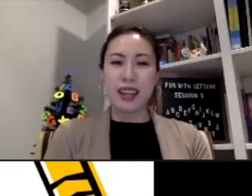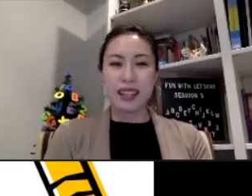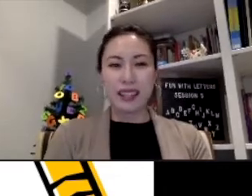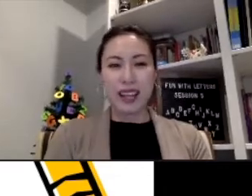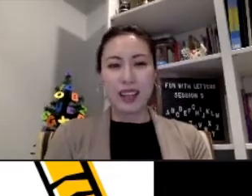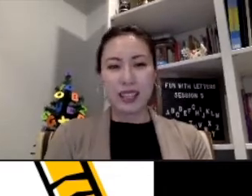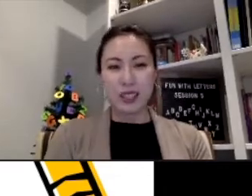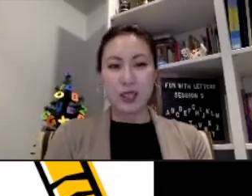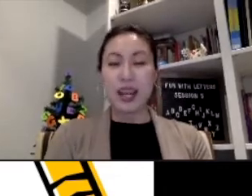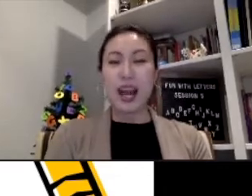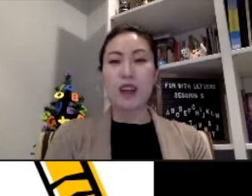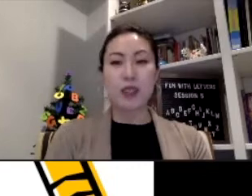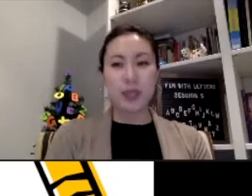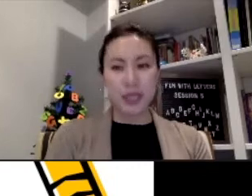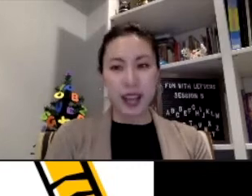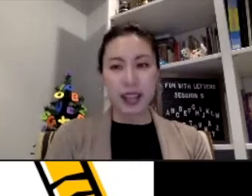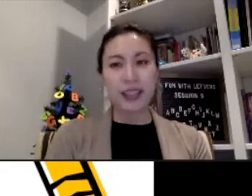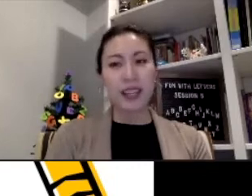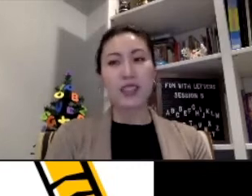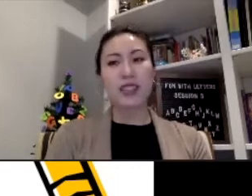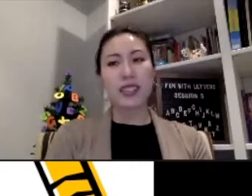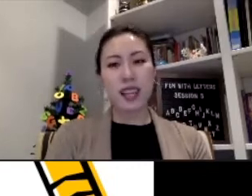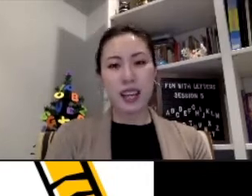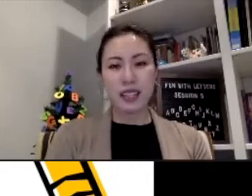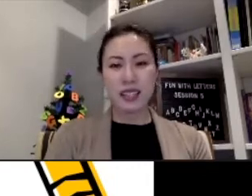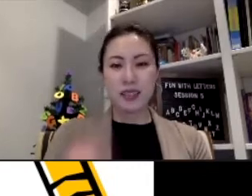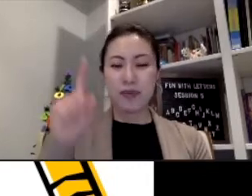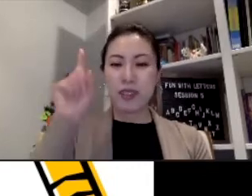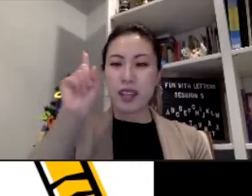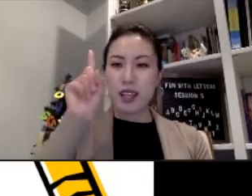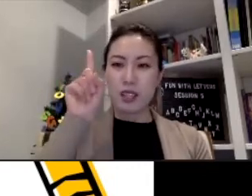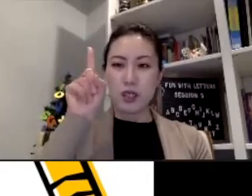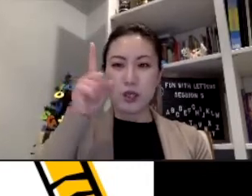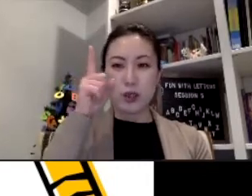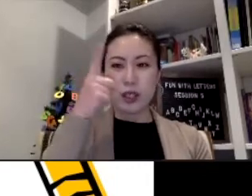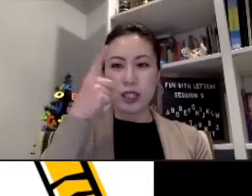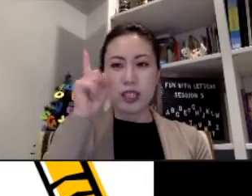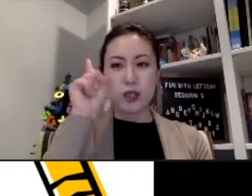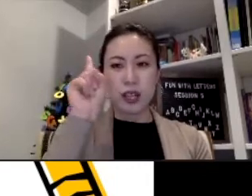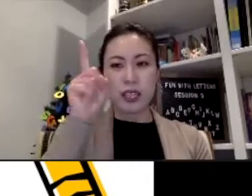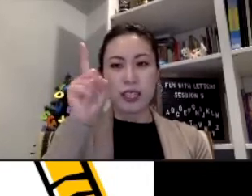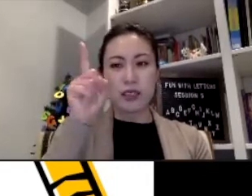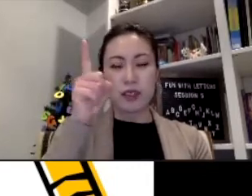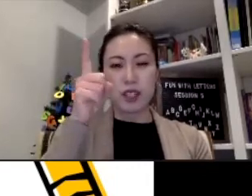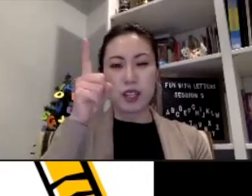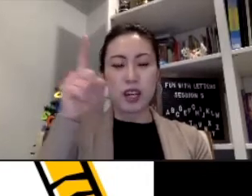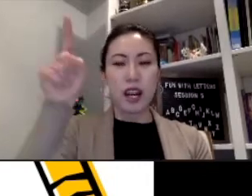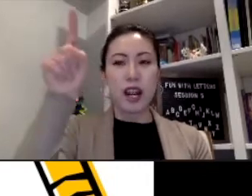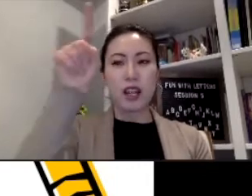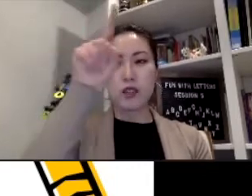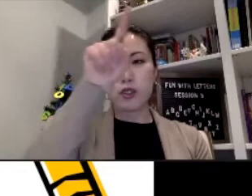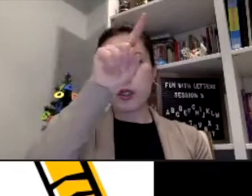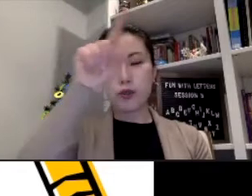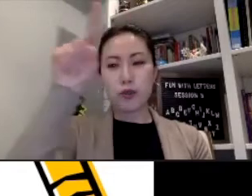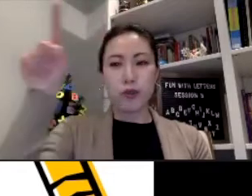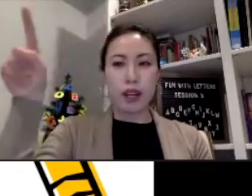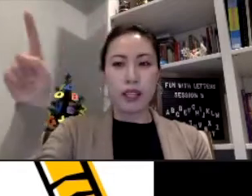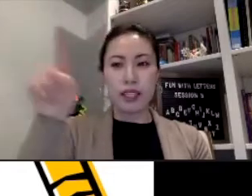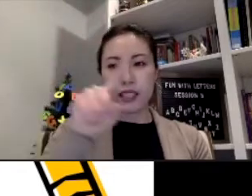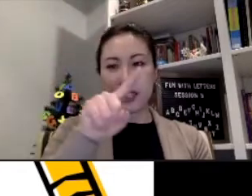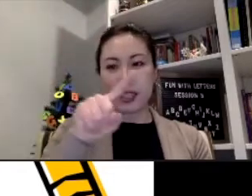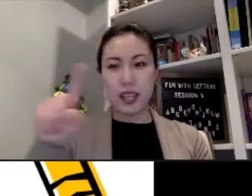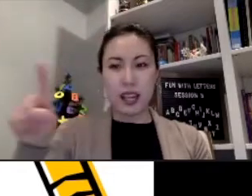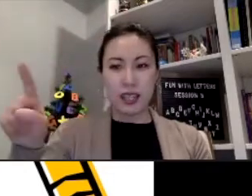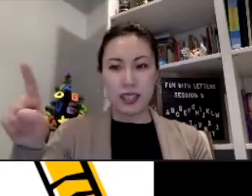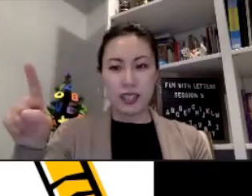All right, now let's learn how to sign letter Z. So you need your index finger and you just